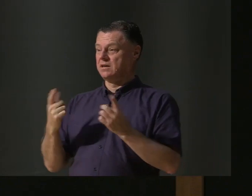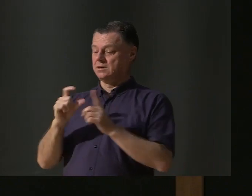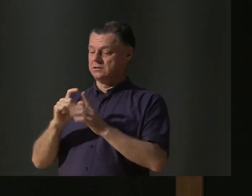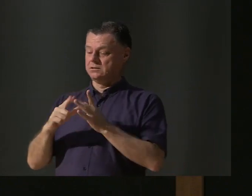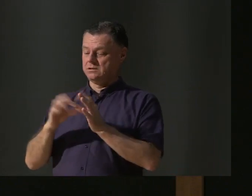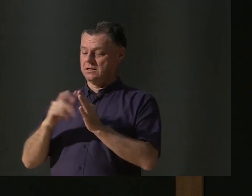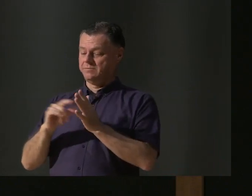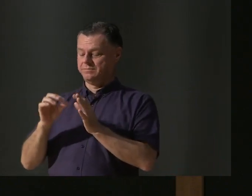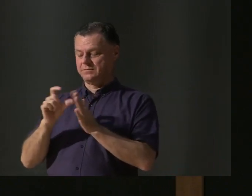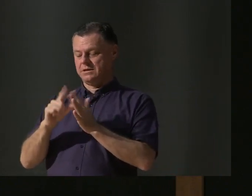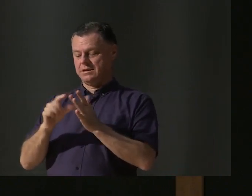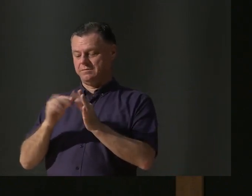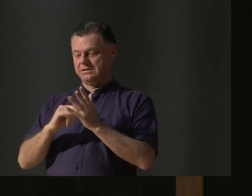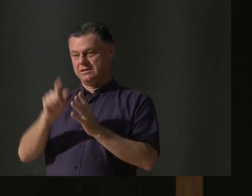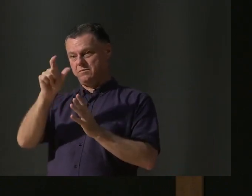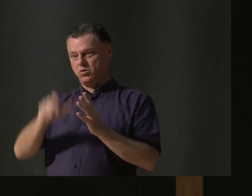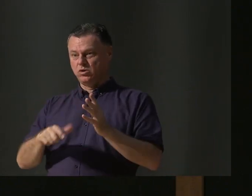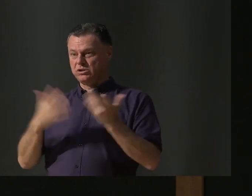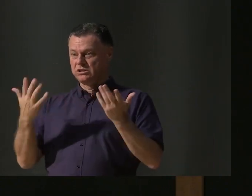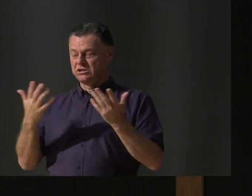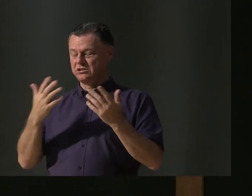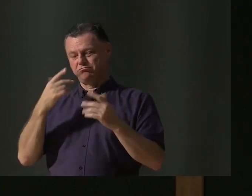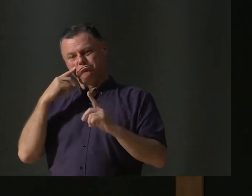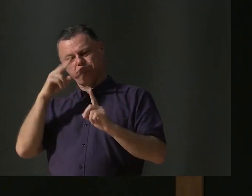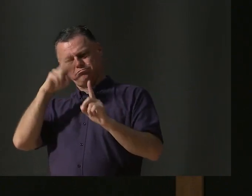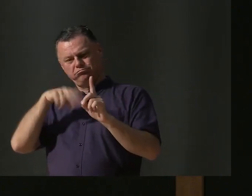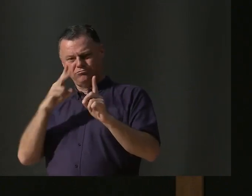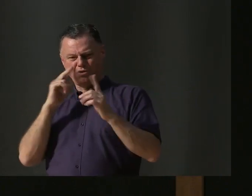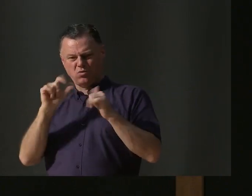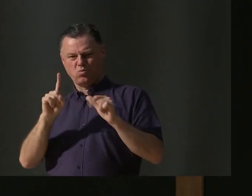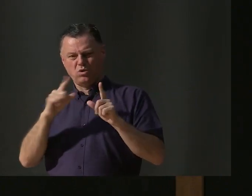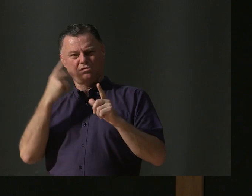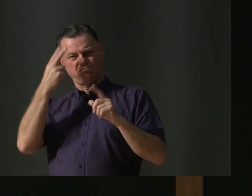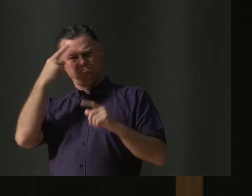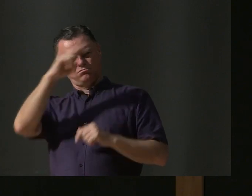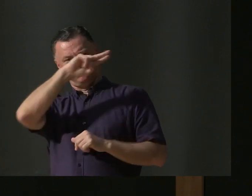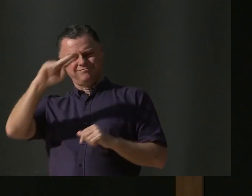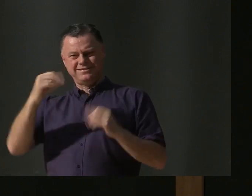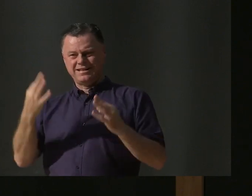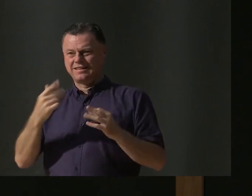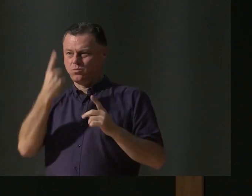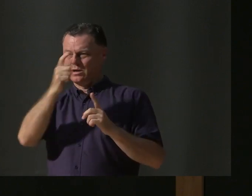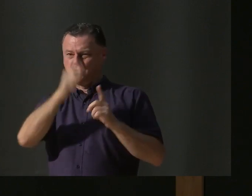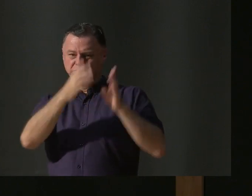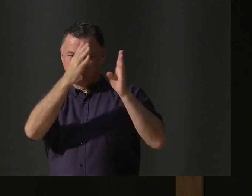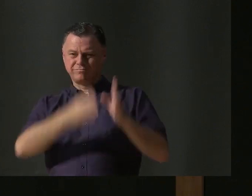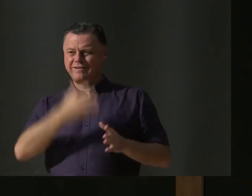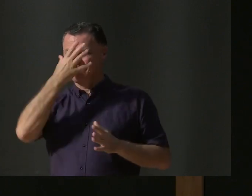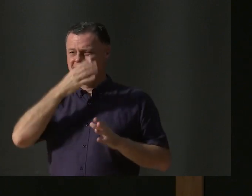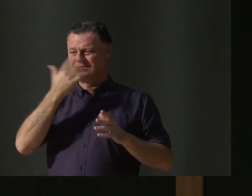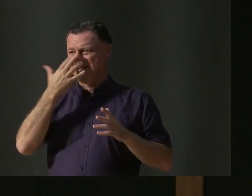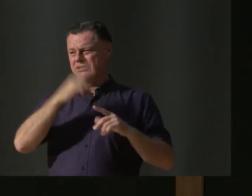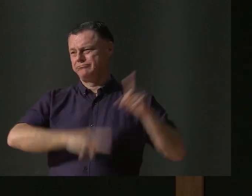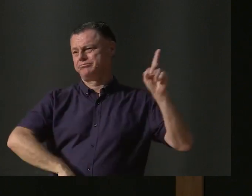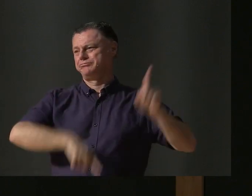a look. Our eyes often don't tell the full story, and anyone can have diabetes,